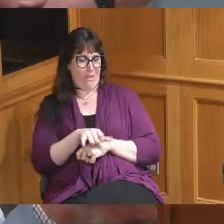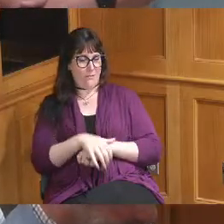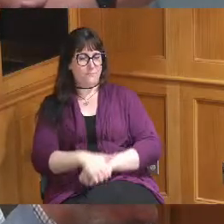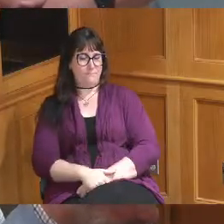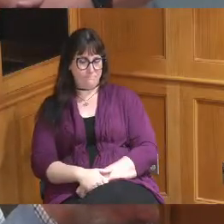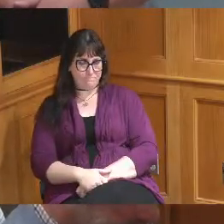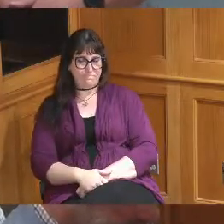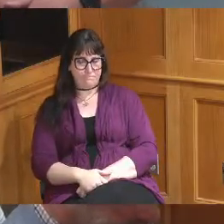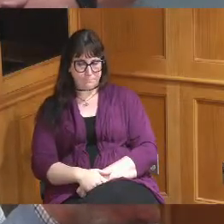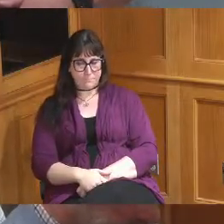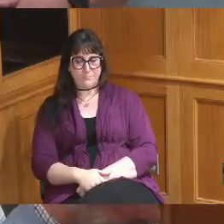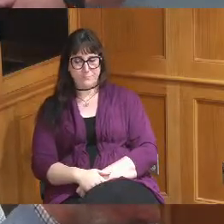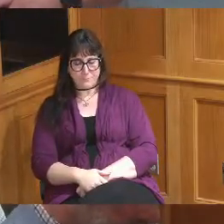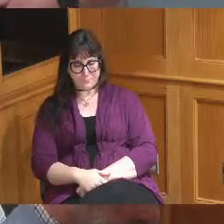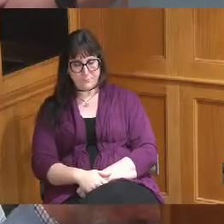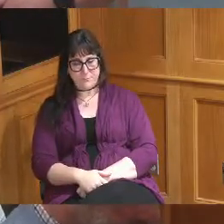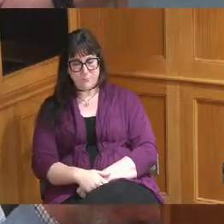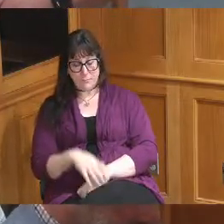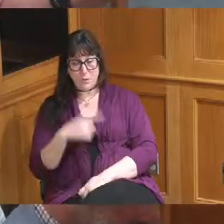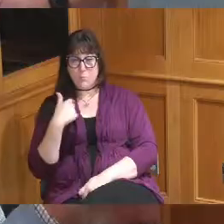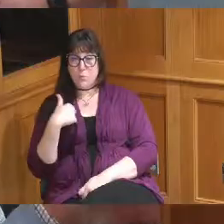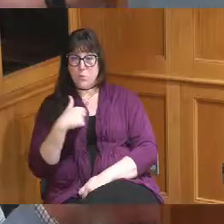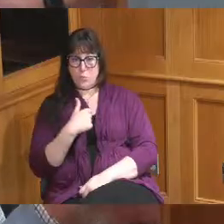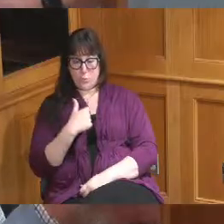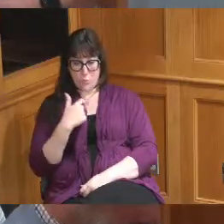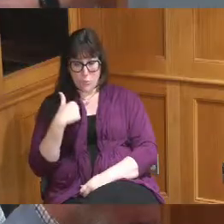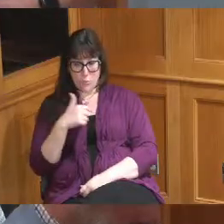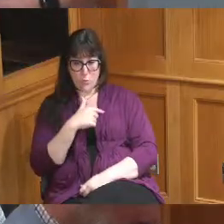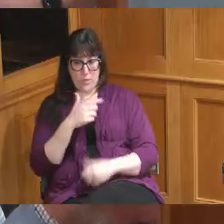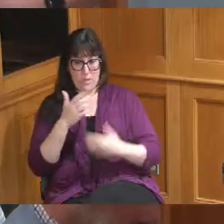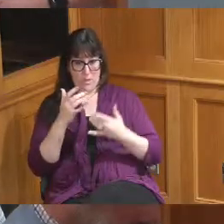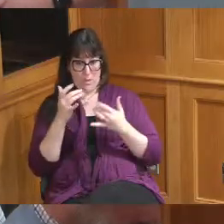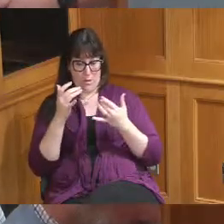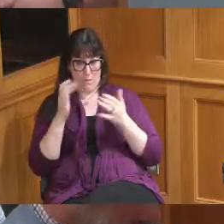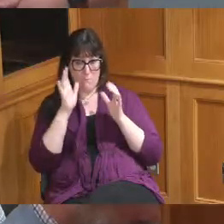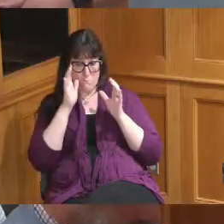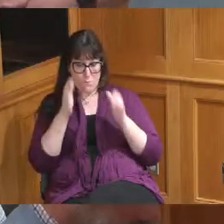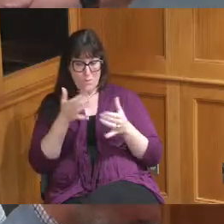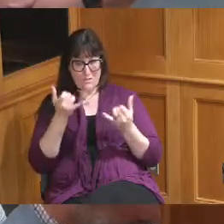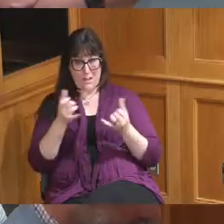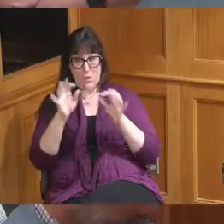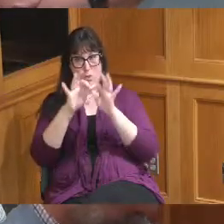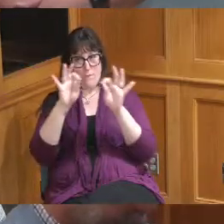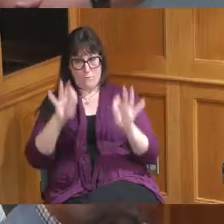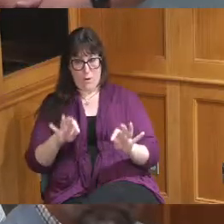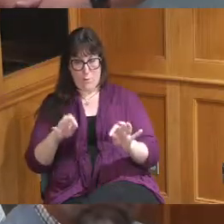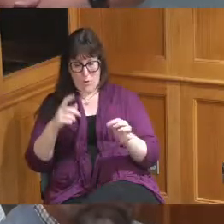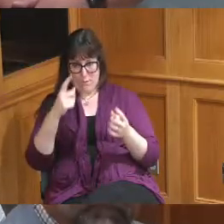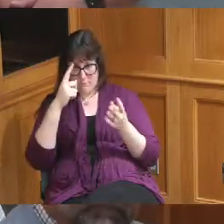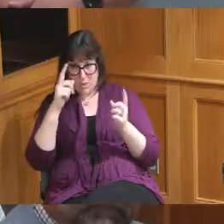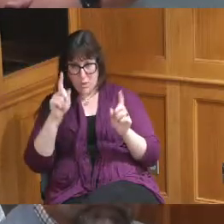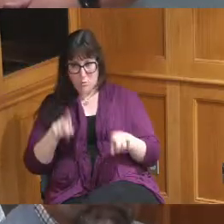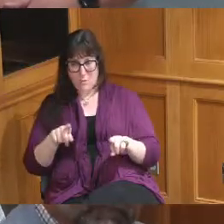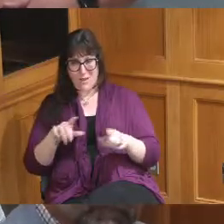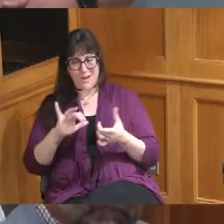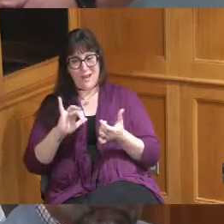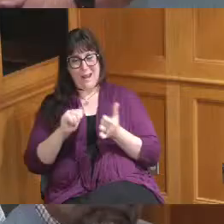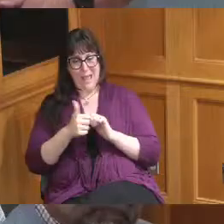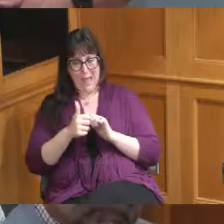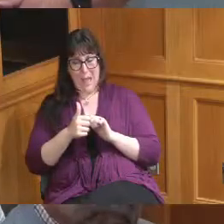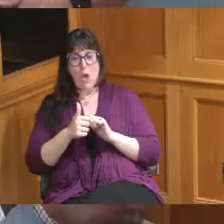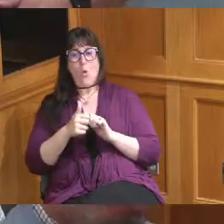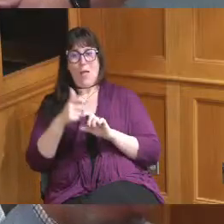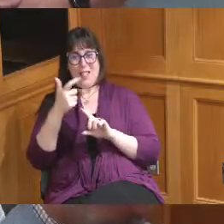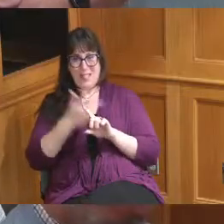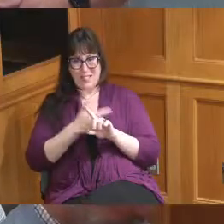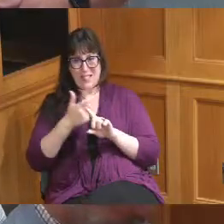timely to do so. We're going to focus on the framework of this agreement and how it goes into a lease structure,